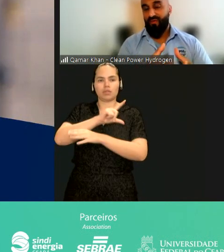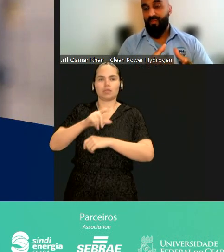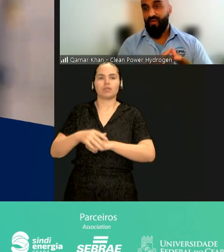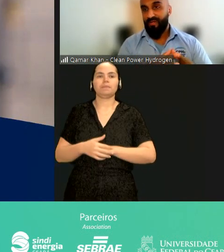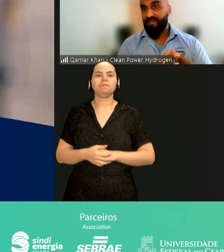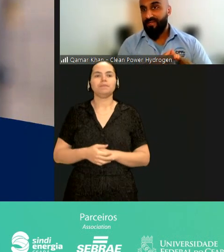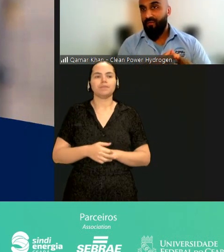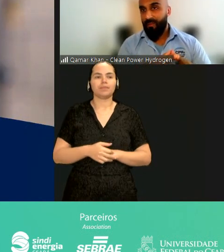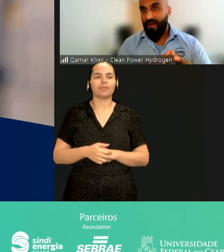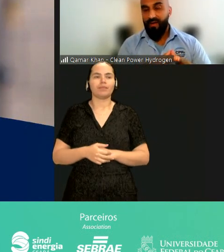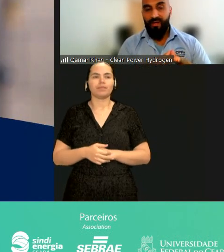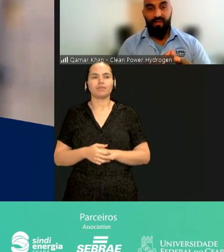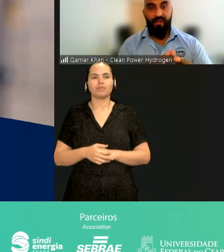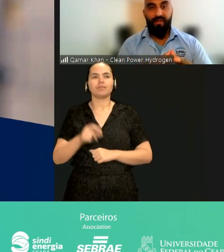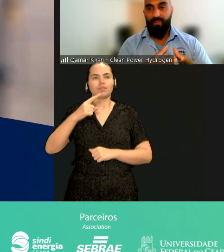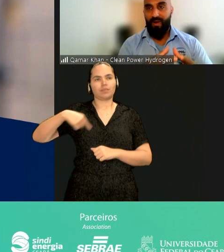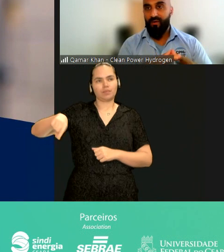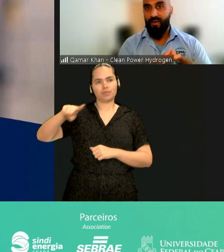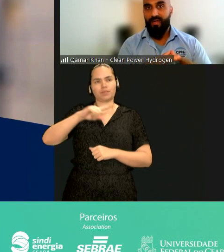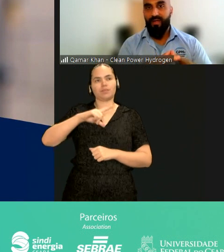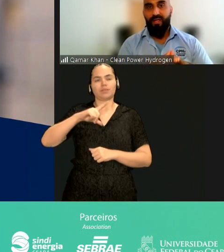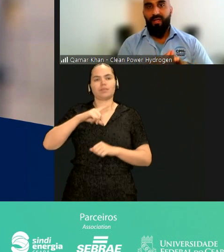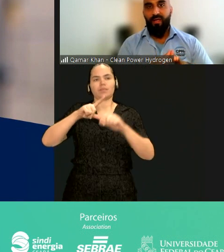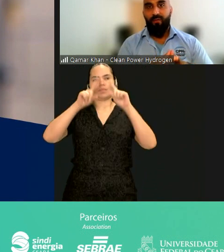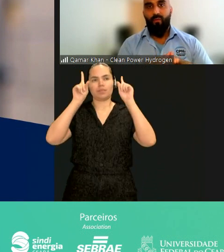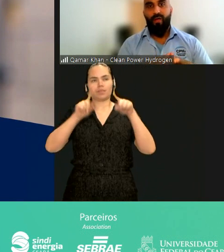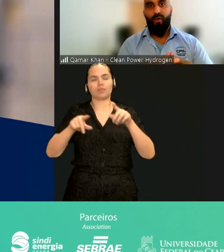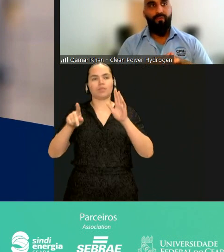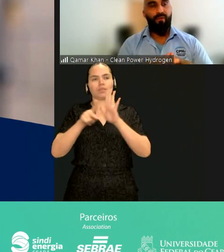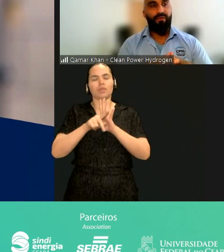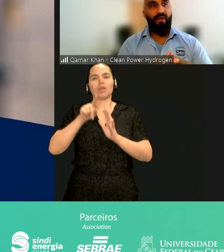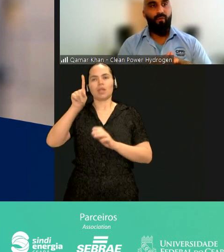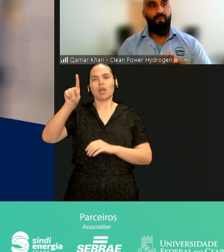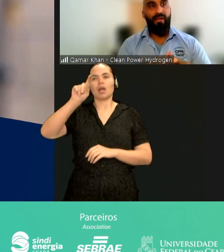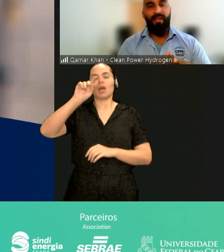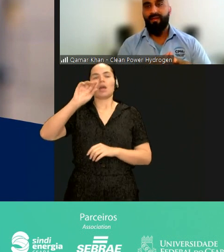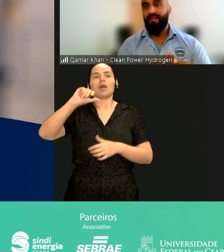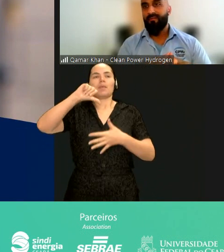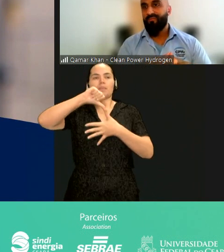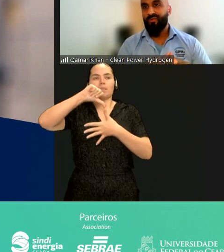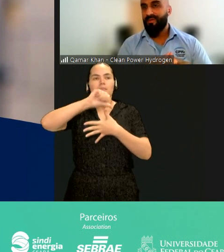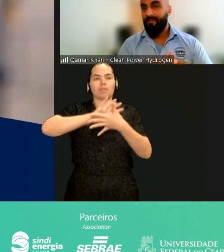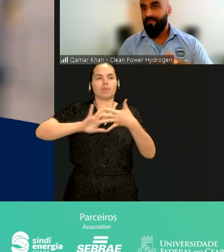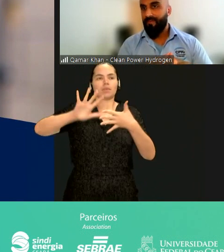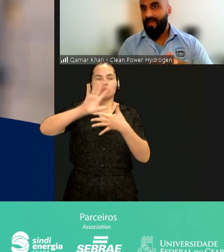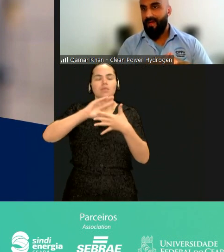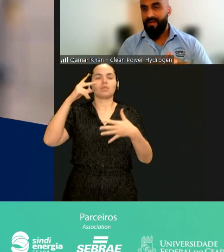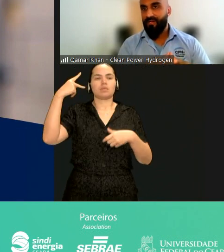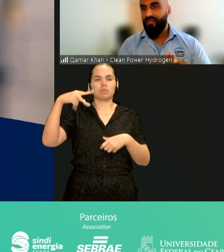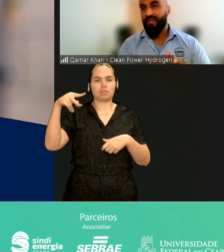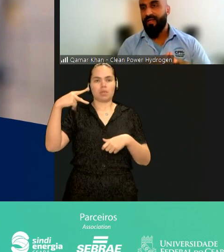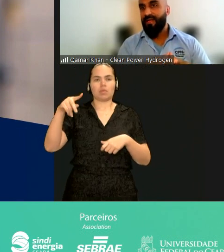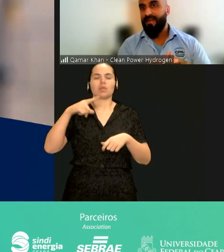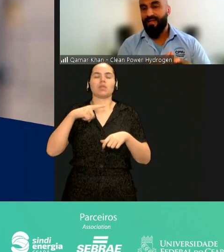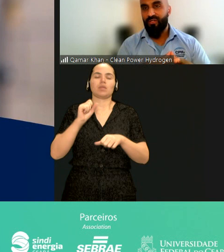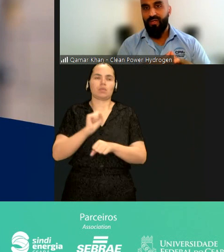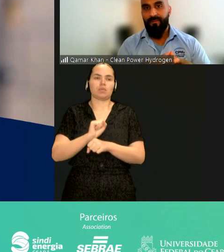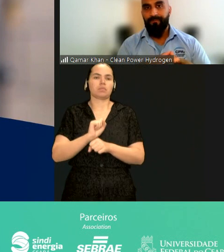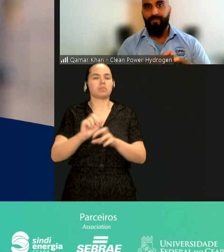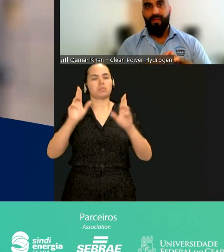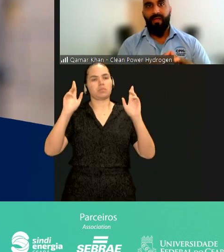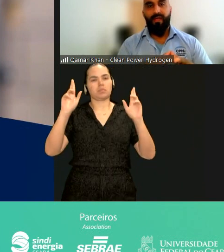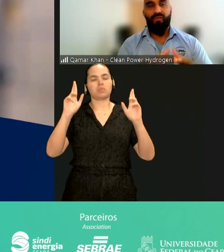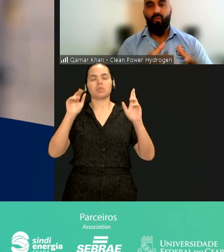have a project in South America, in Paraguay. We're hopeful that will be landing sometime end of this year, early next